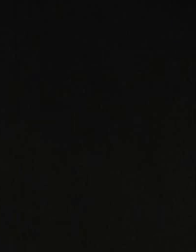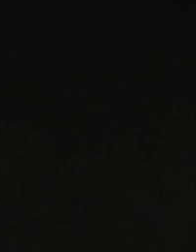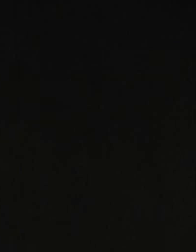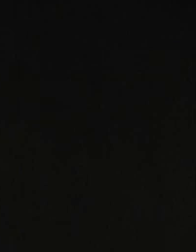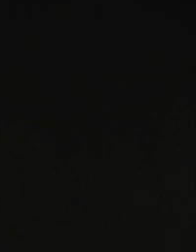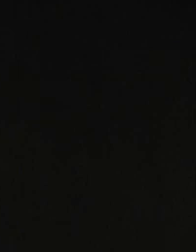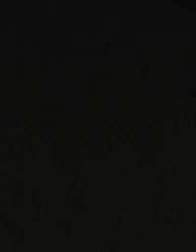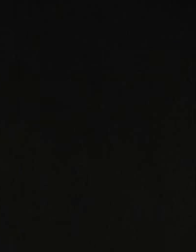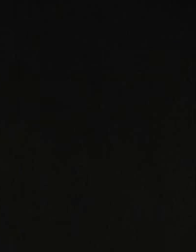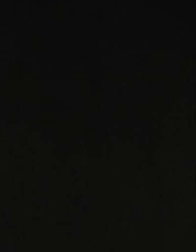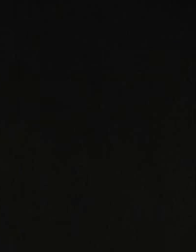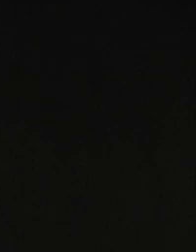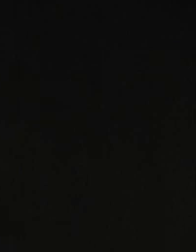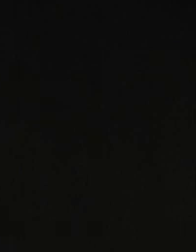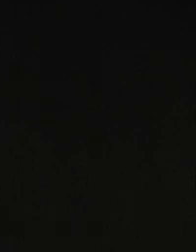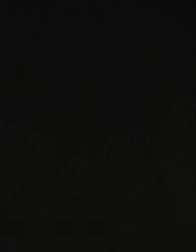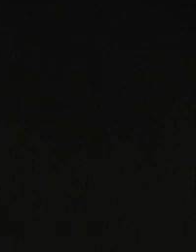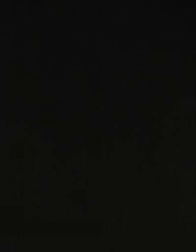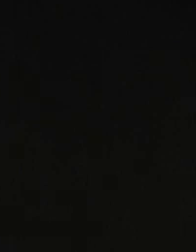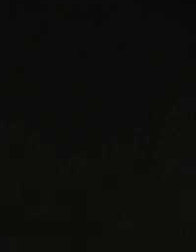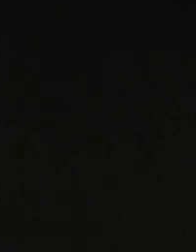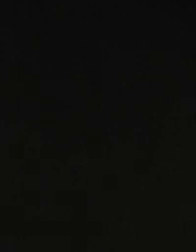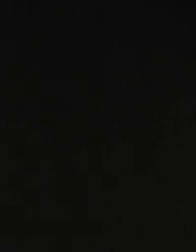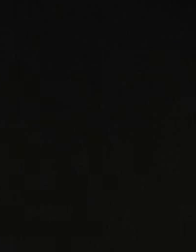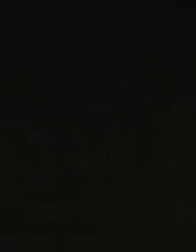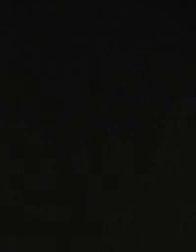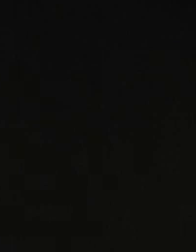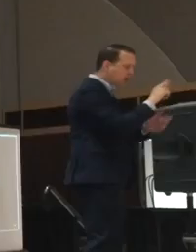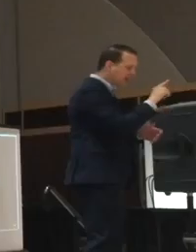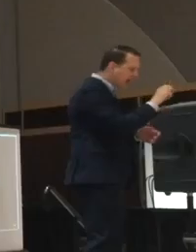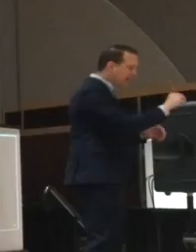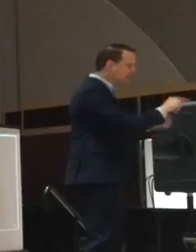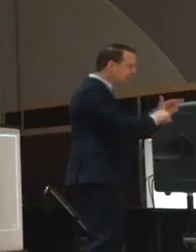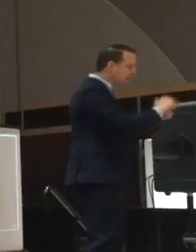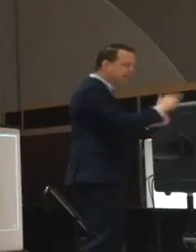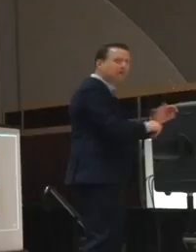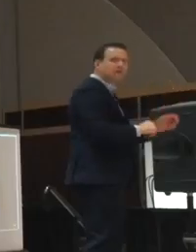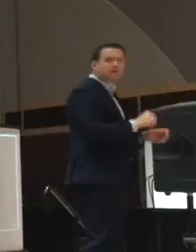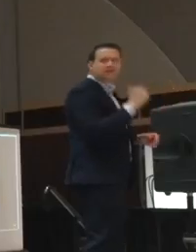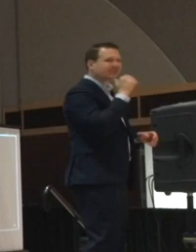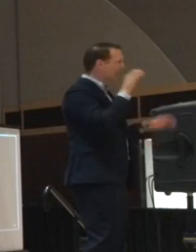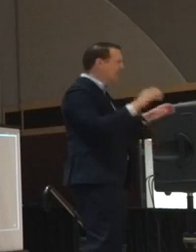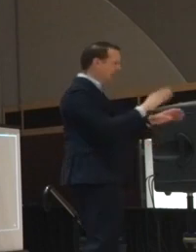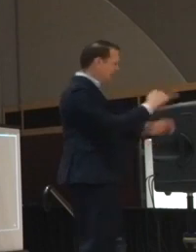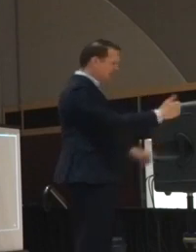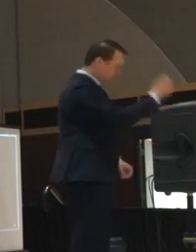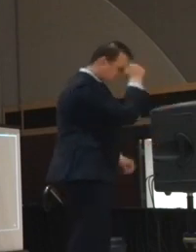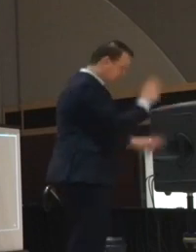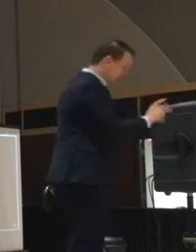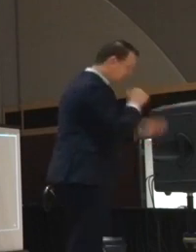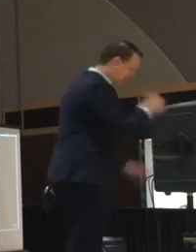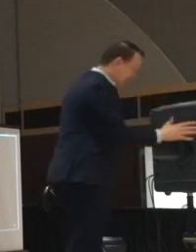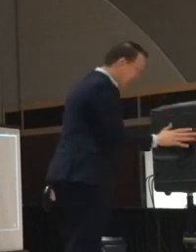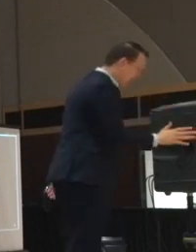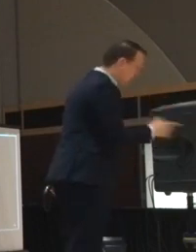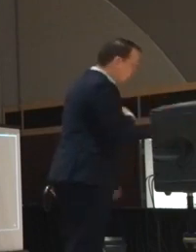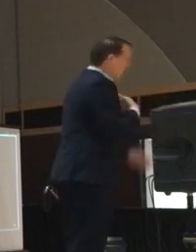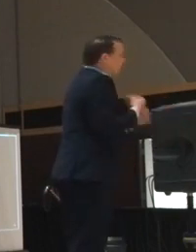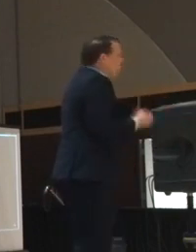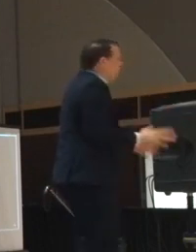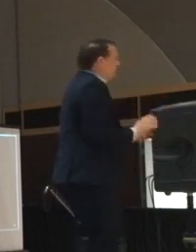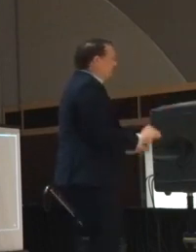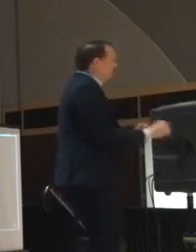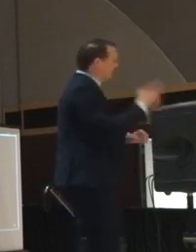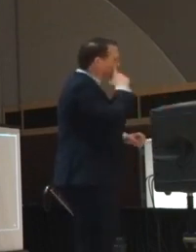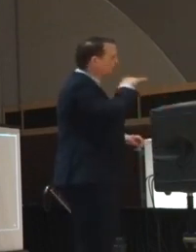And there's some pretty heavy steel there. All custom built. That's not done by stupid people. Now we've lost the ability for the